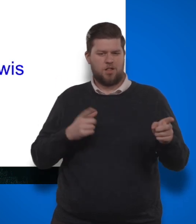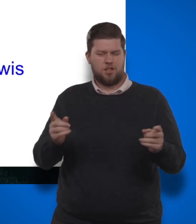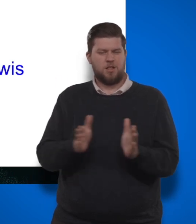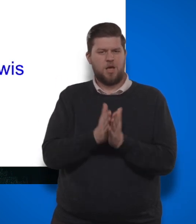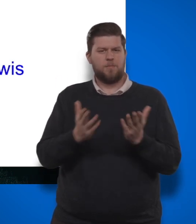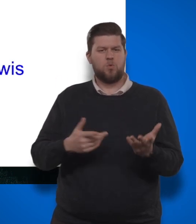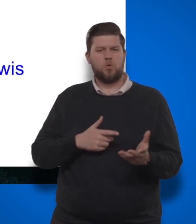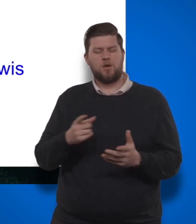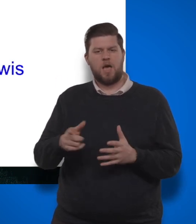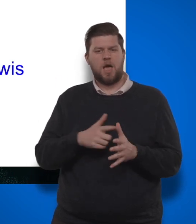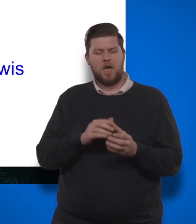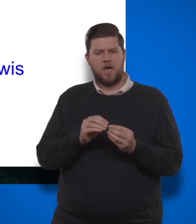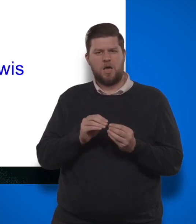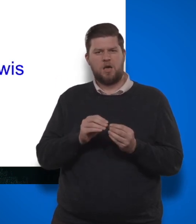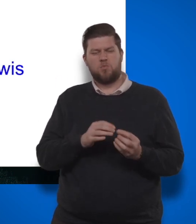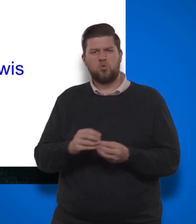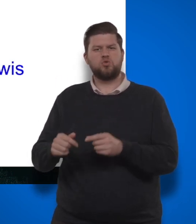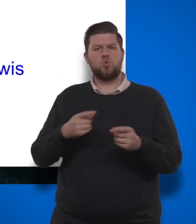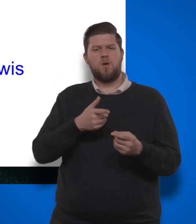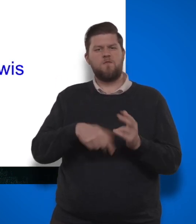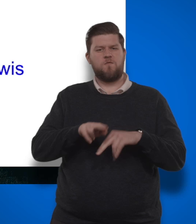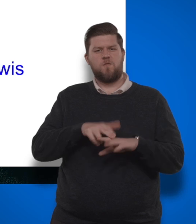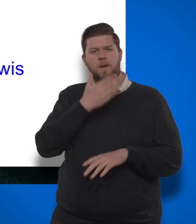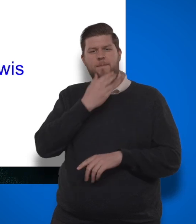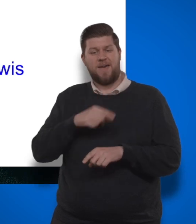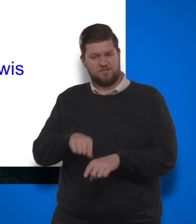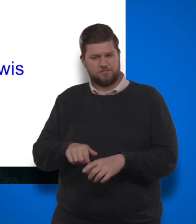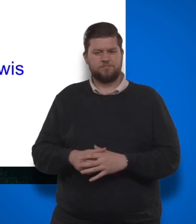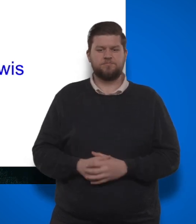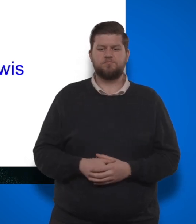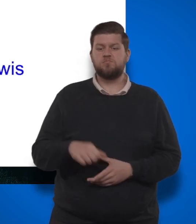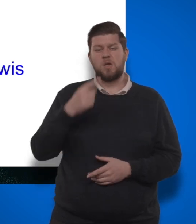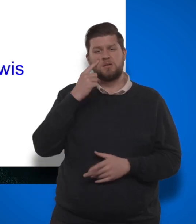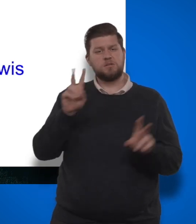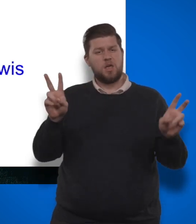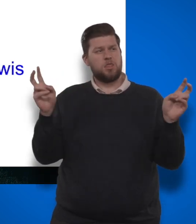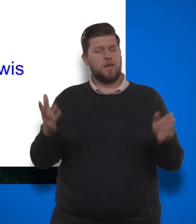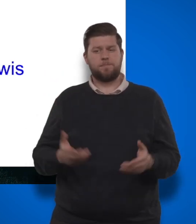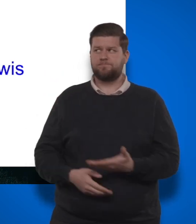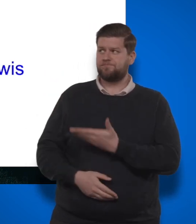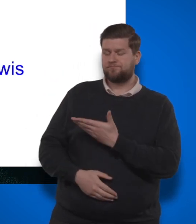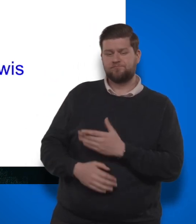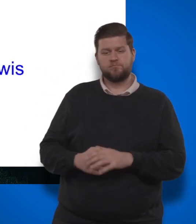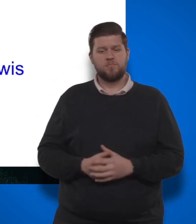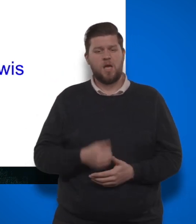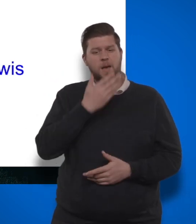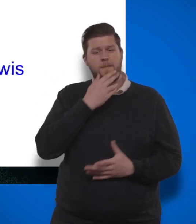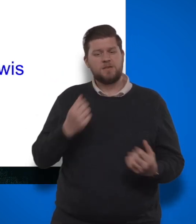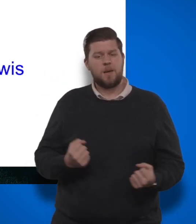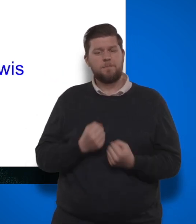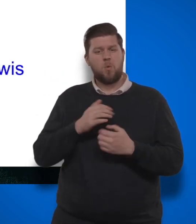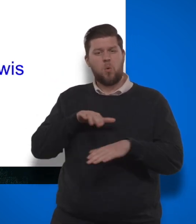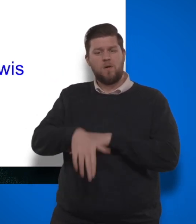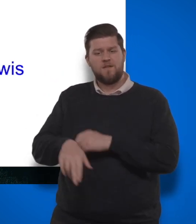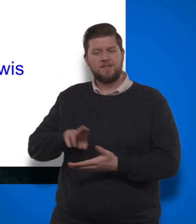War. And he wrote these words: "Man's power over nature turns out to be power exerted by